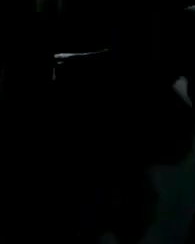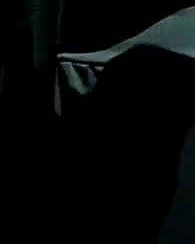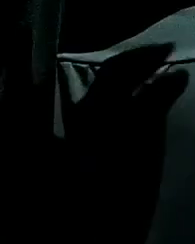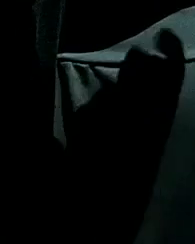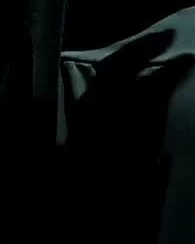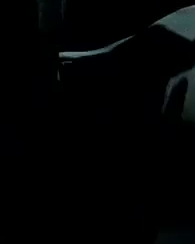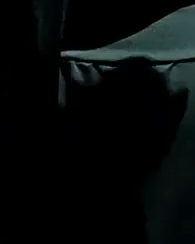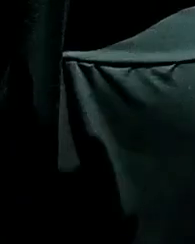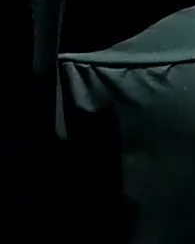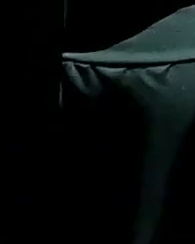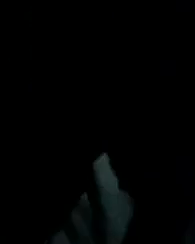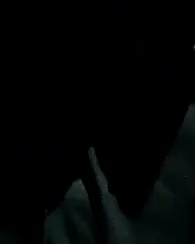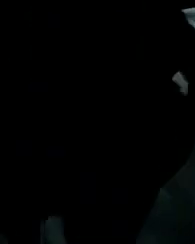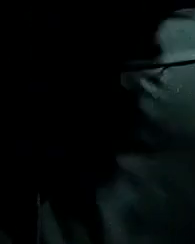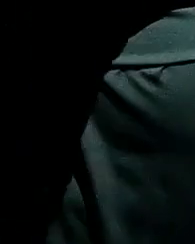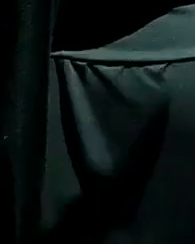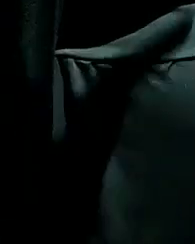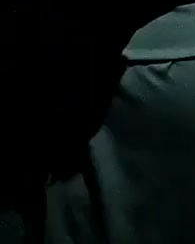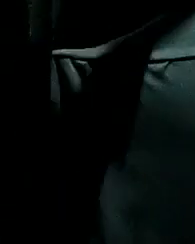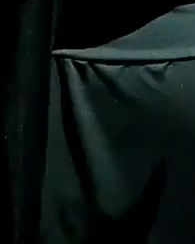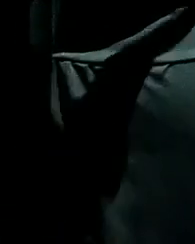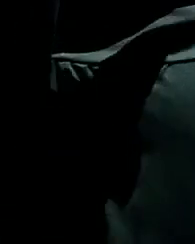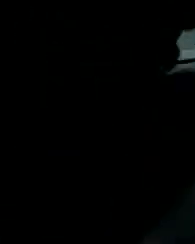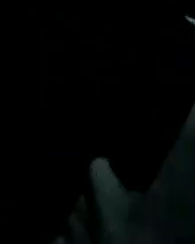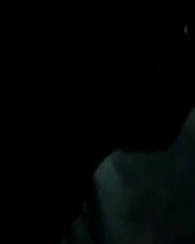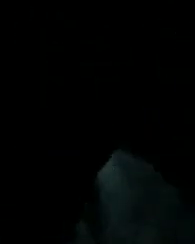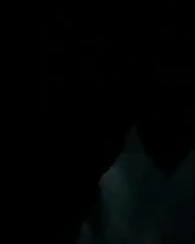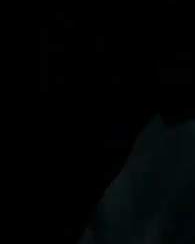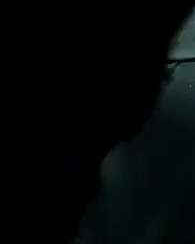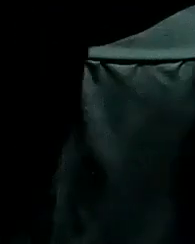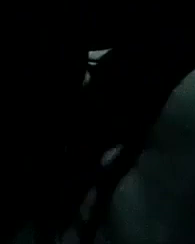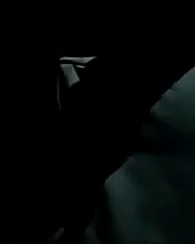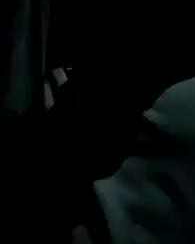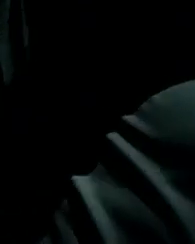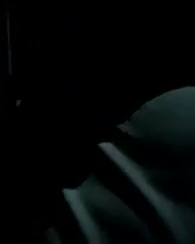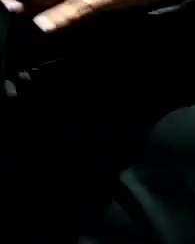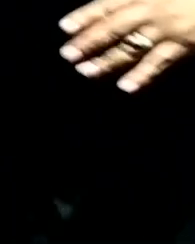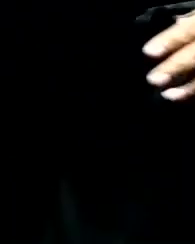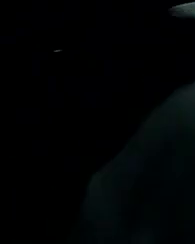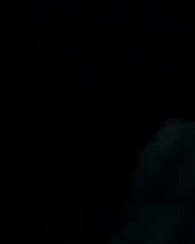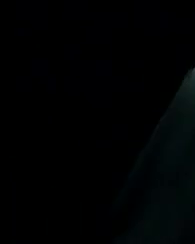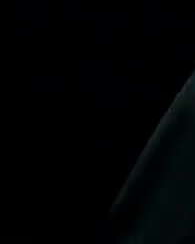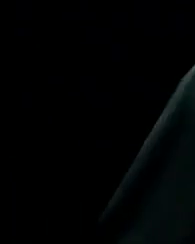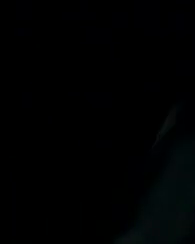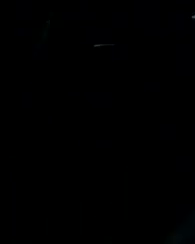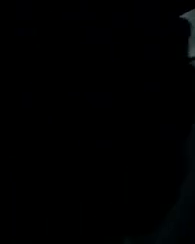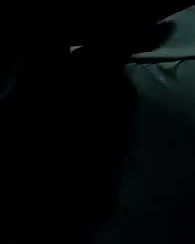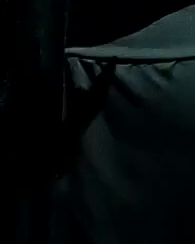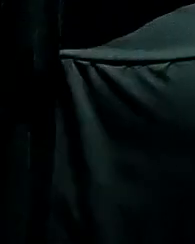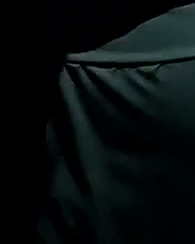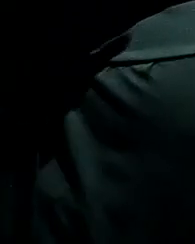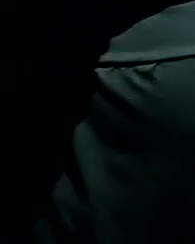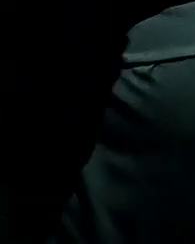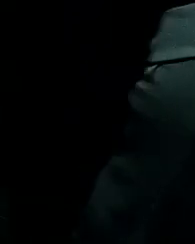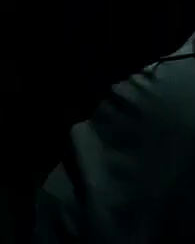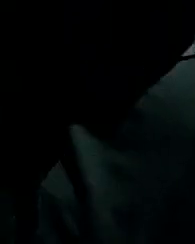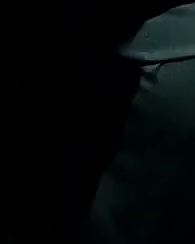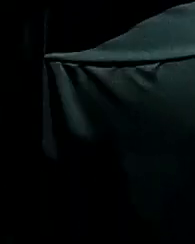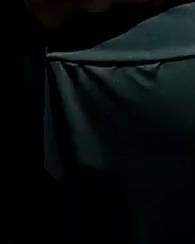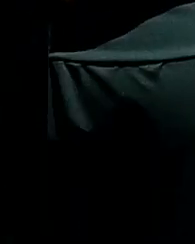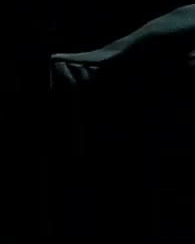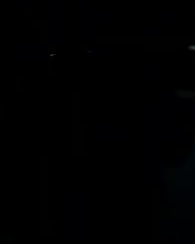Design Conversations series, presented by Design Milk and RIT's Magic Center, and made possible in part